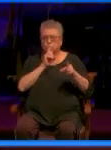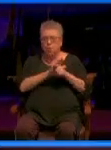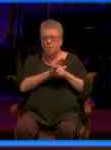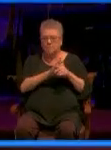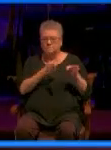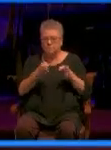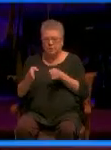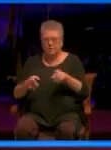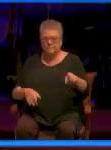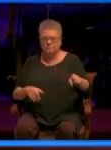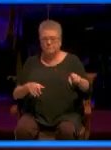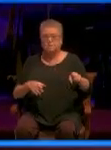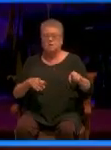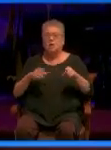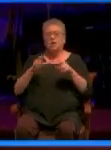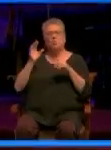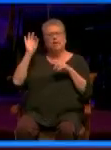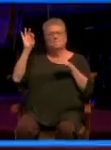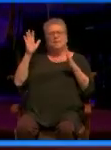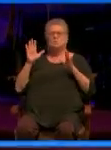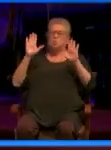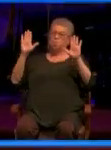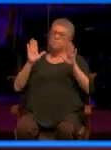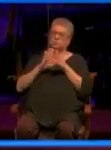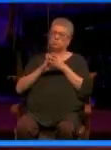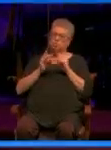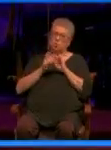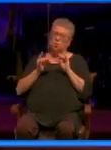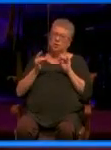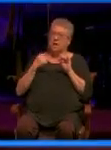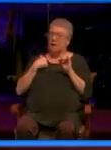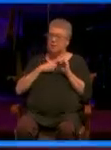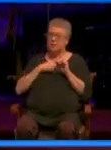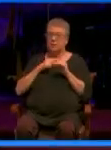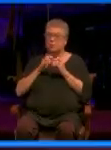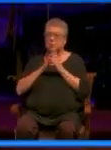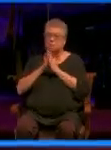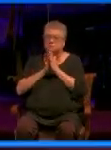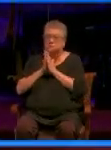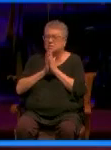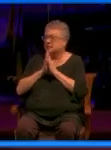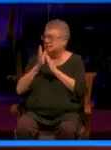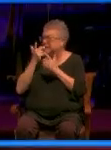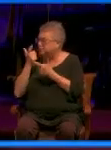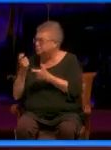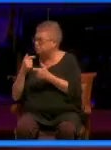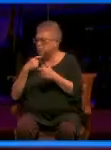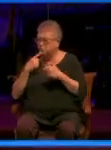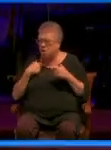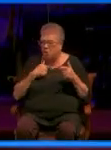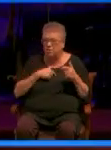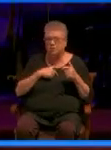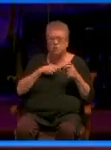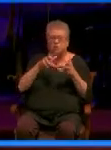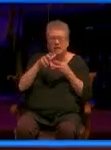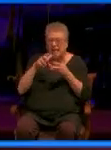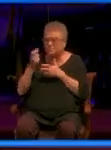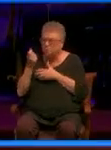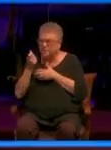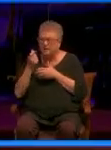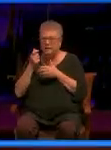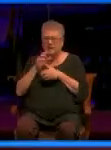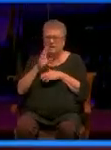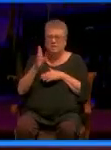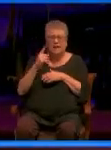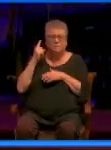Pastor, this is a great story. I mean, it kept us on the edge of our seat. You told us about it. You made us laugh along the way. I've never heard